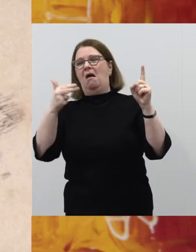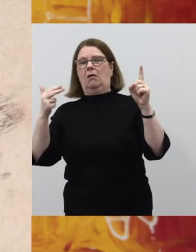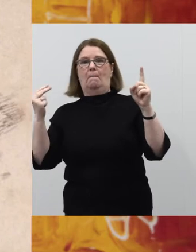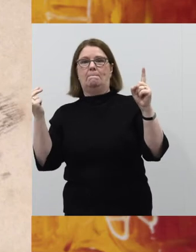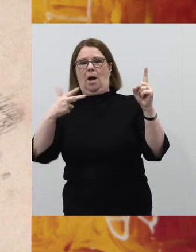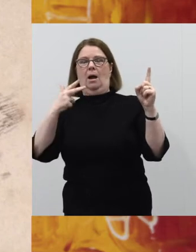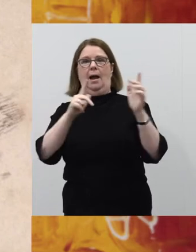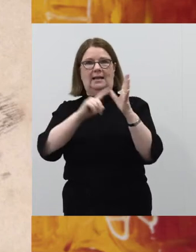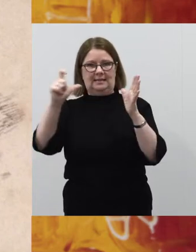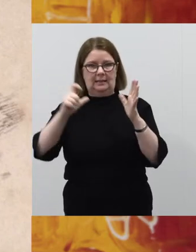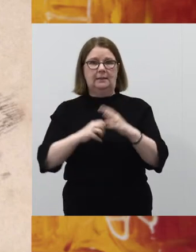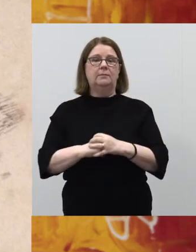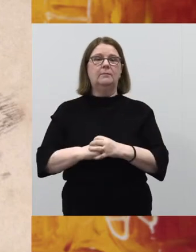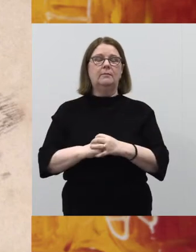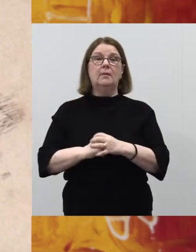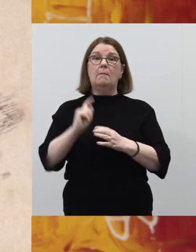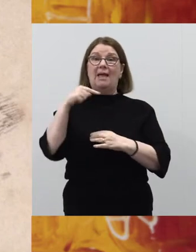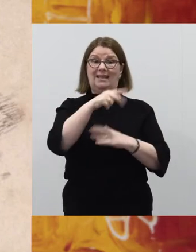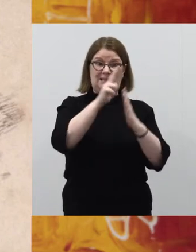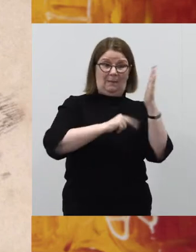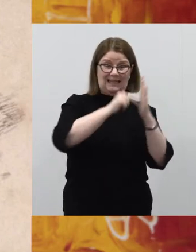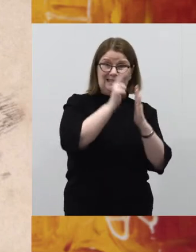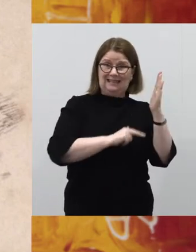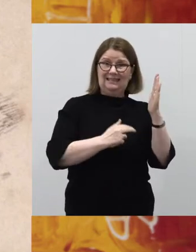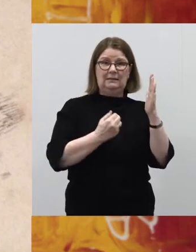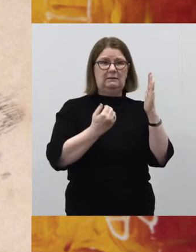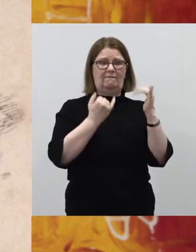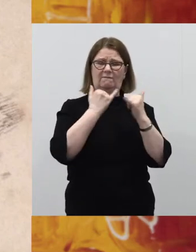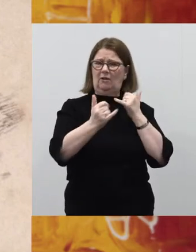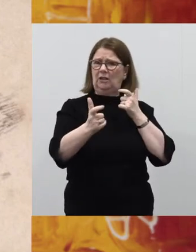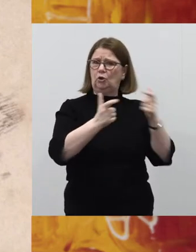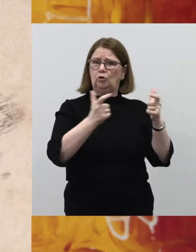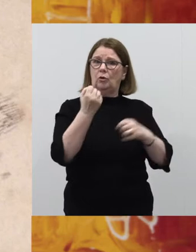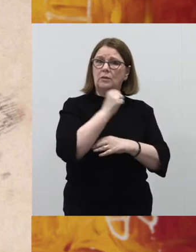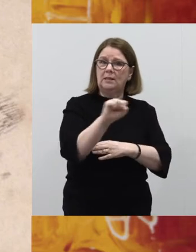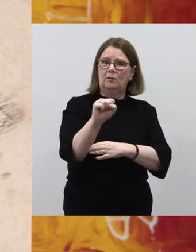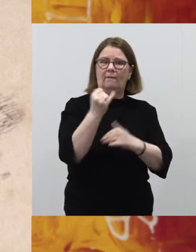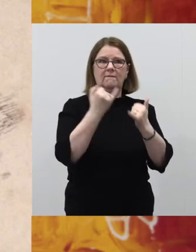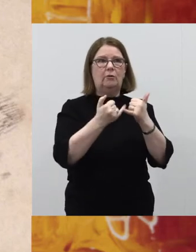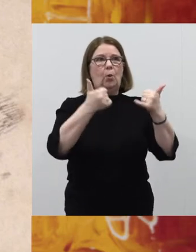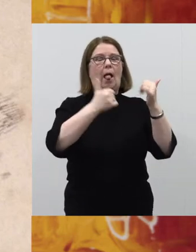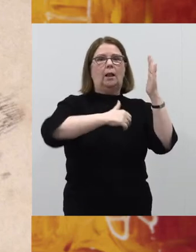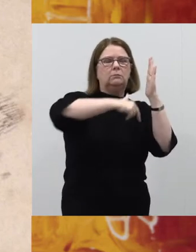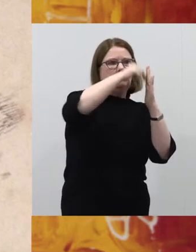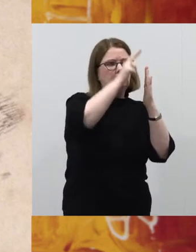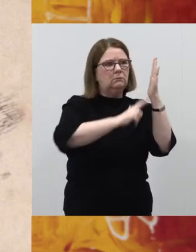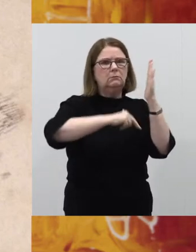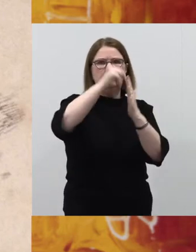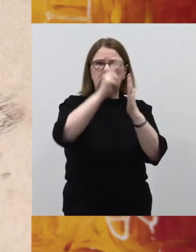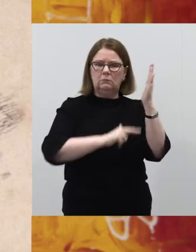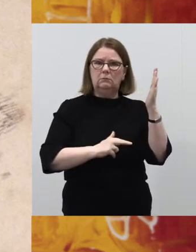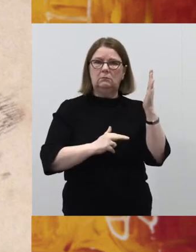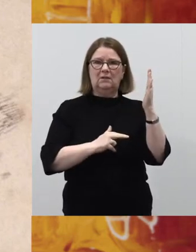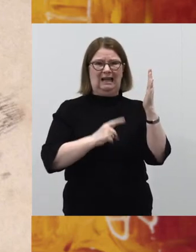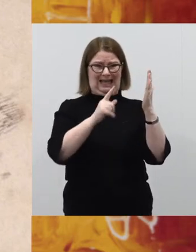youth, Dadd was accepted into the Royal Academy when he was only 20. And then, while on a trip to the Middle East, he